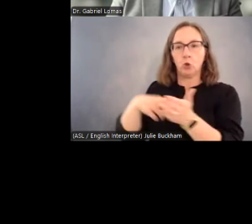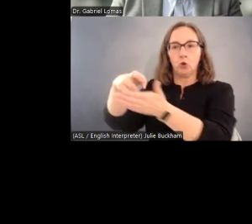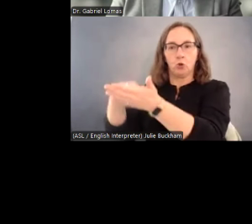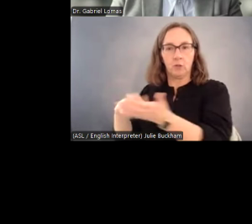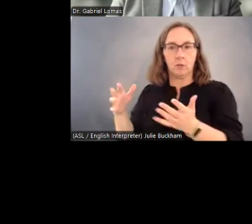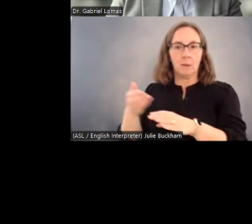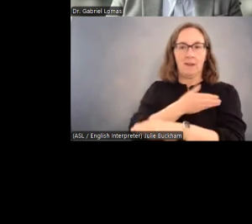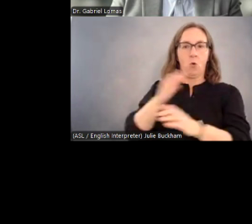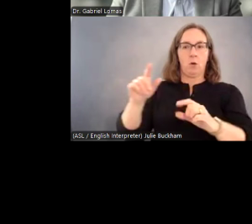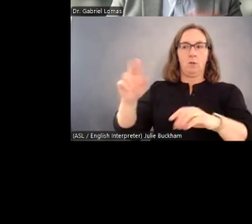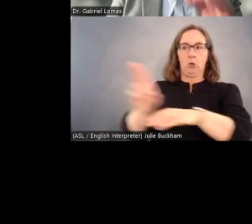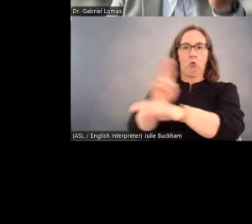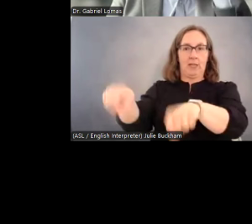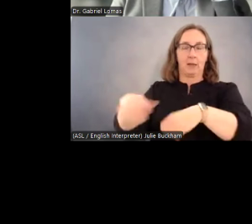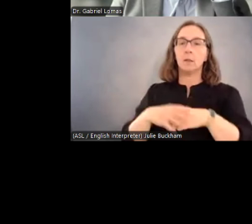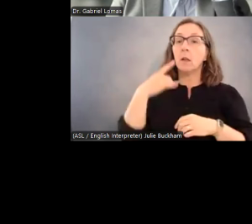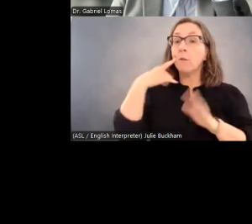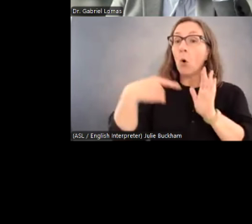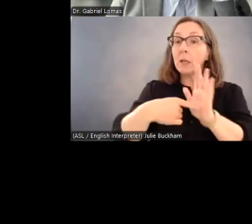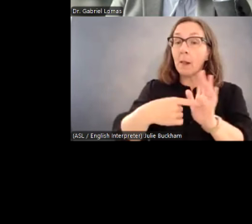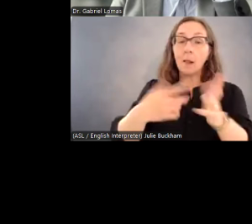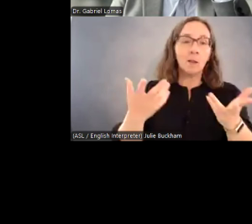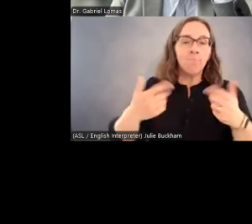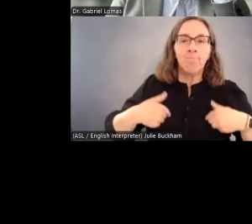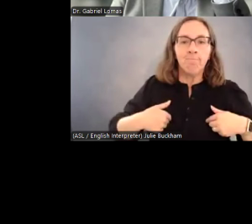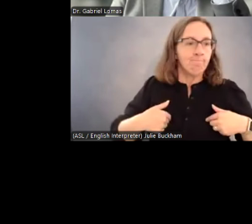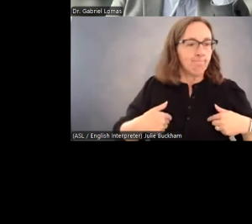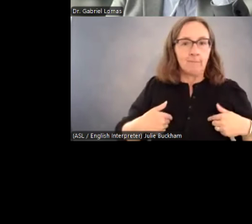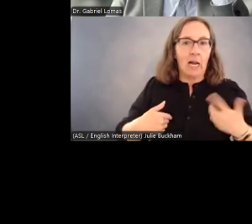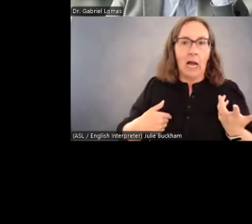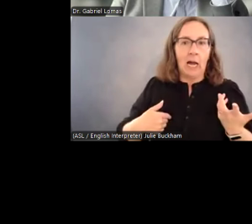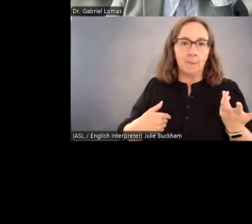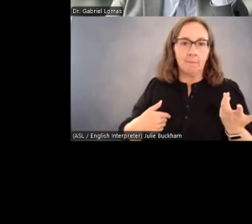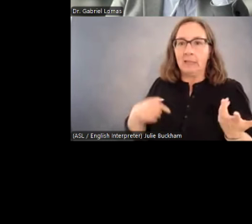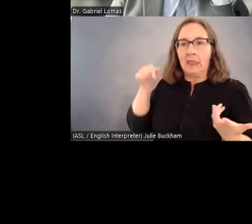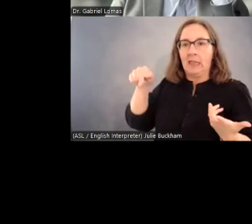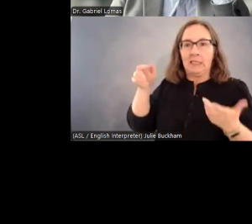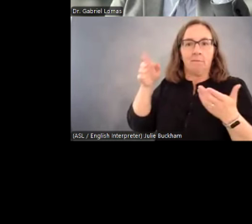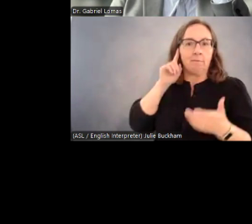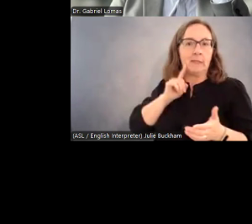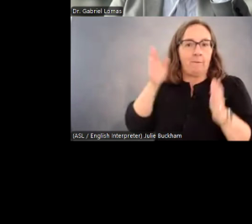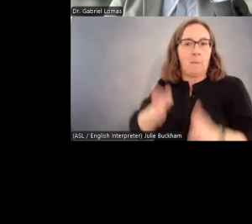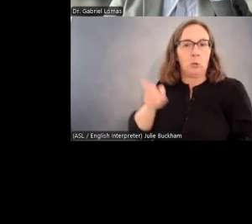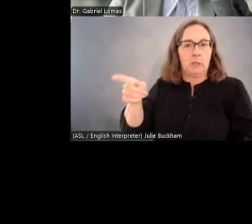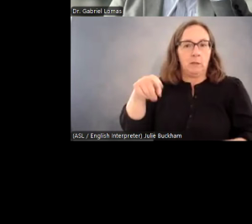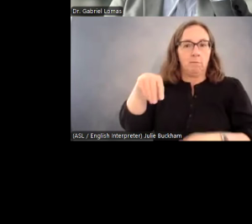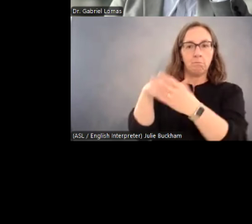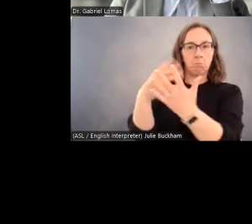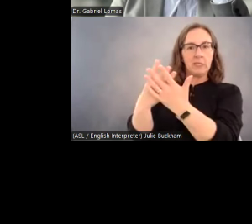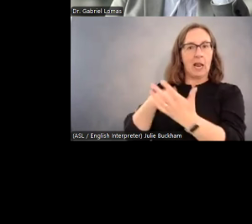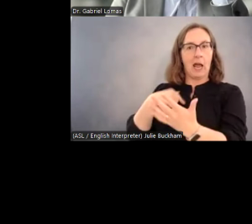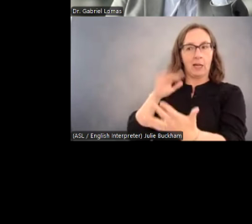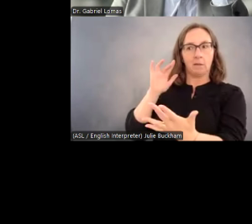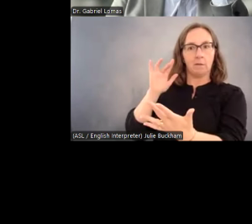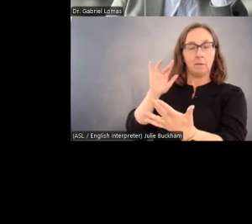for instance, I'm in communication with, I'll use this deaf individual as an example. In order for me to